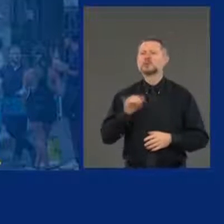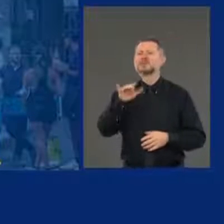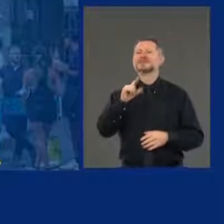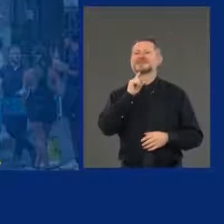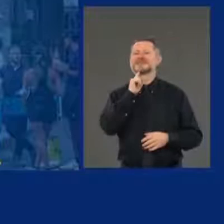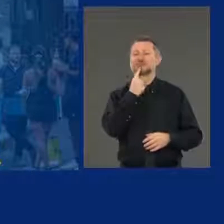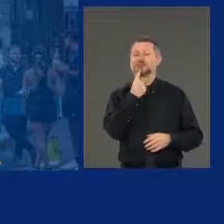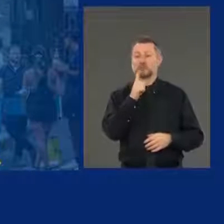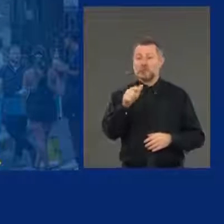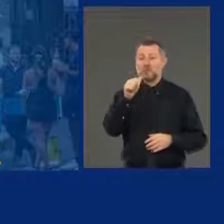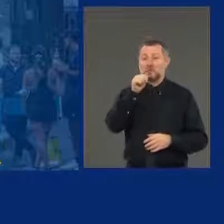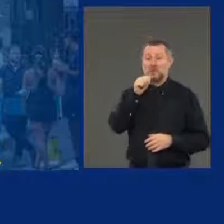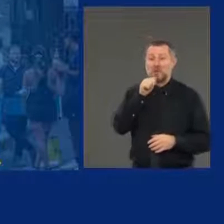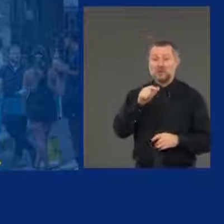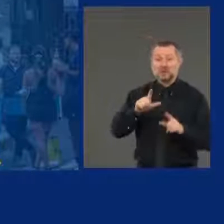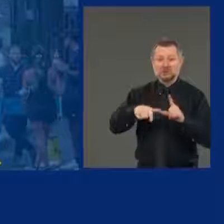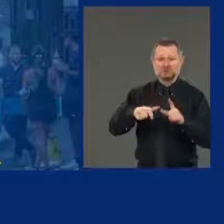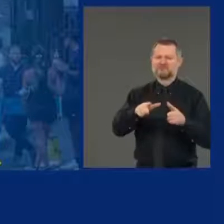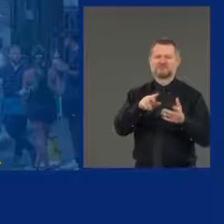a restaurant.